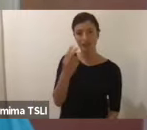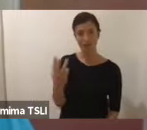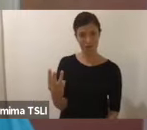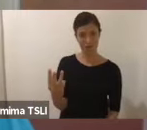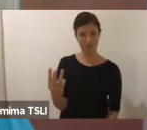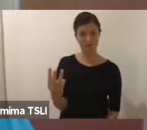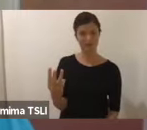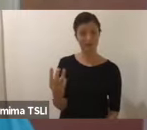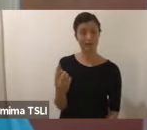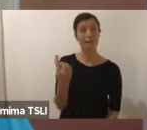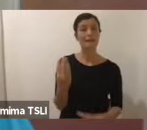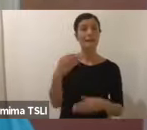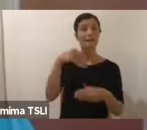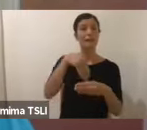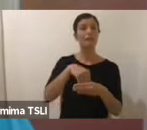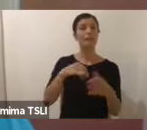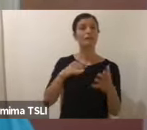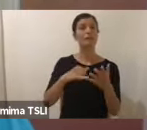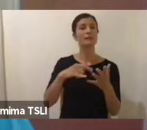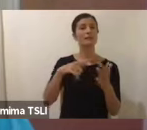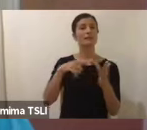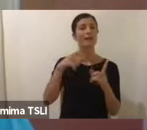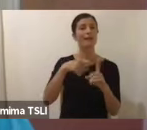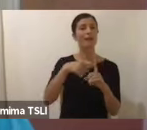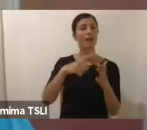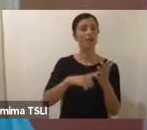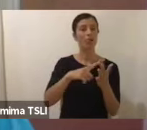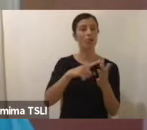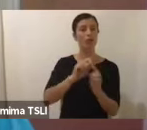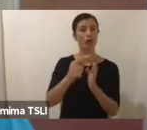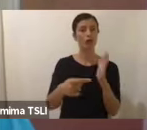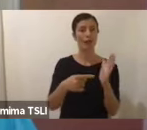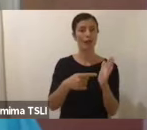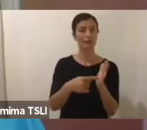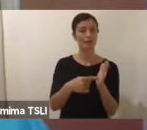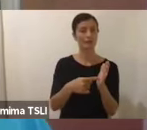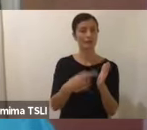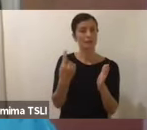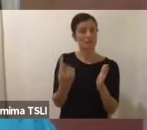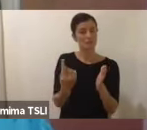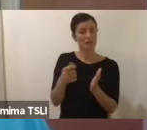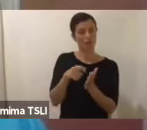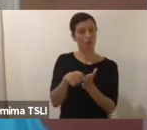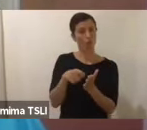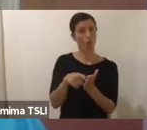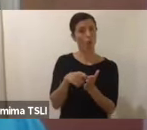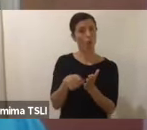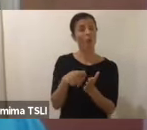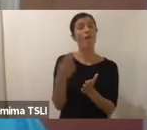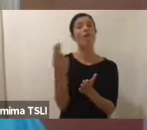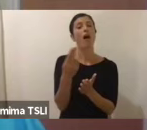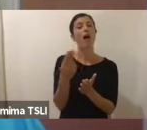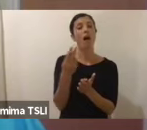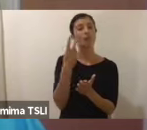involved in the sika project and is the author of the art of reflection and with stradharpa